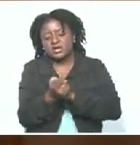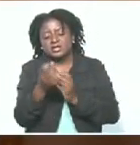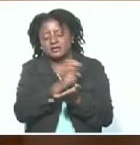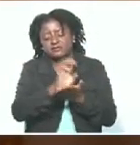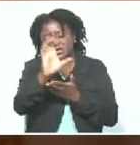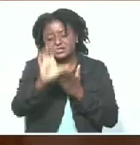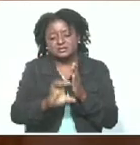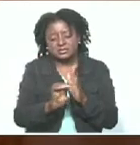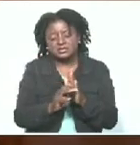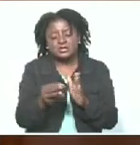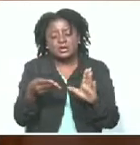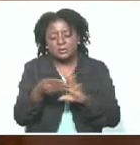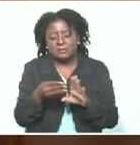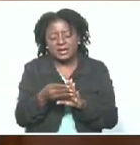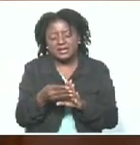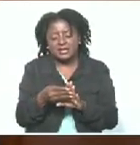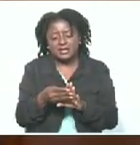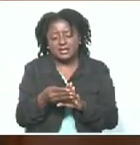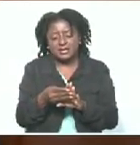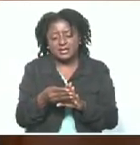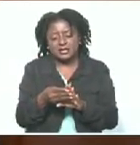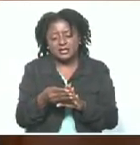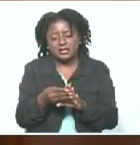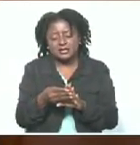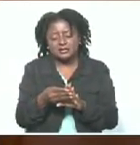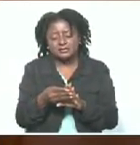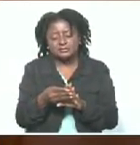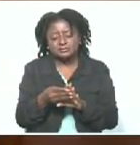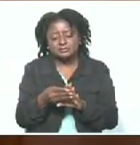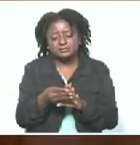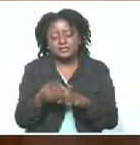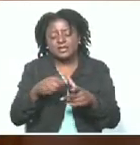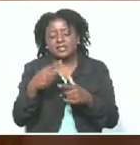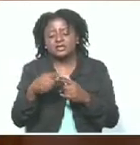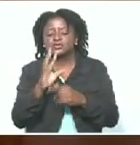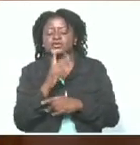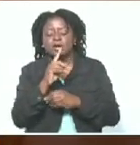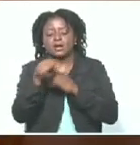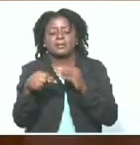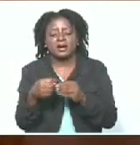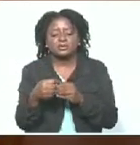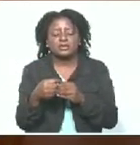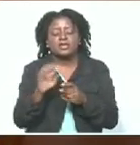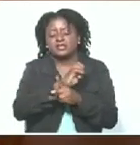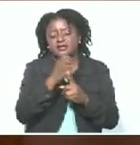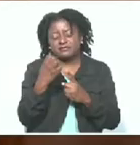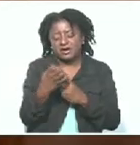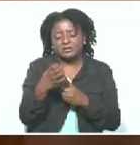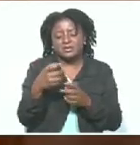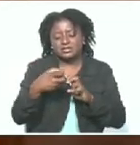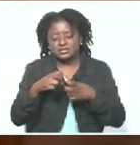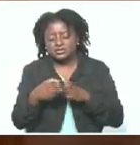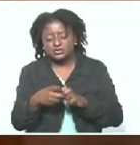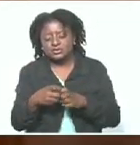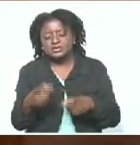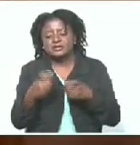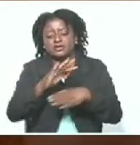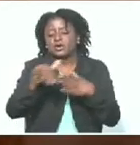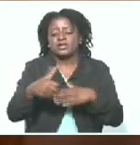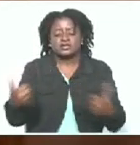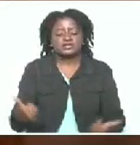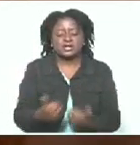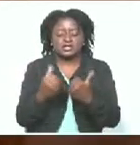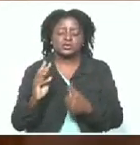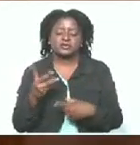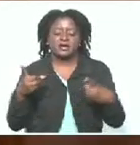de-risking. Correspondence banking, and de-risking. And then you talk about the environmental issues, given all of the challenges we've had